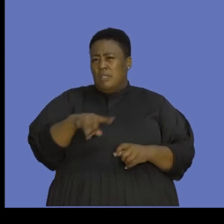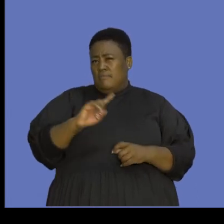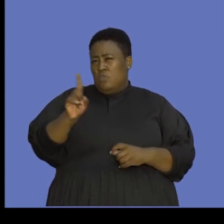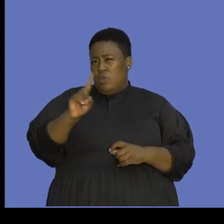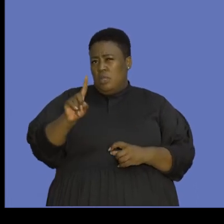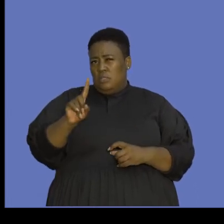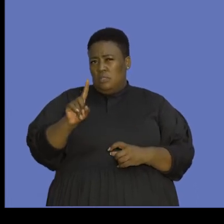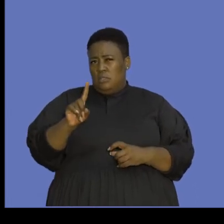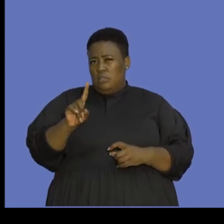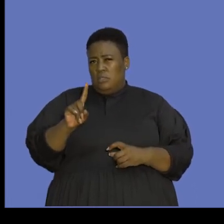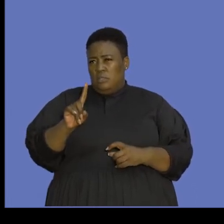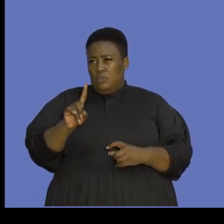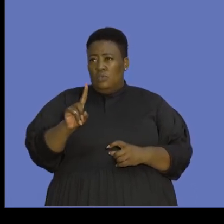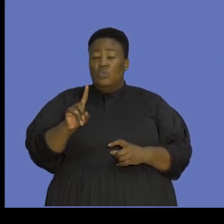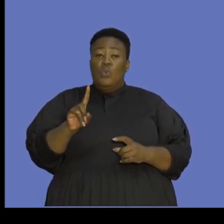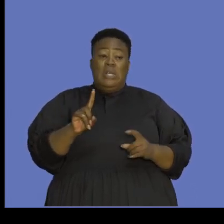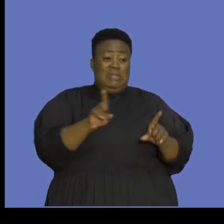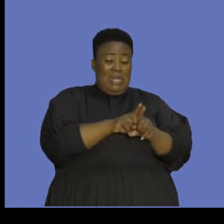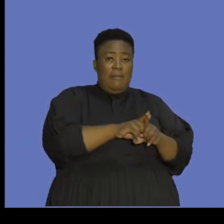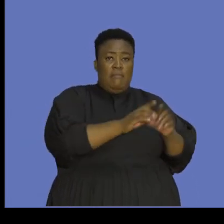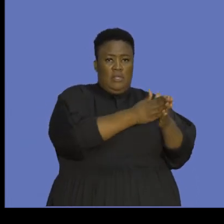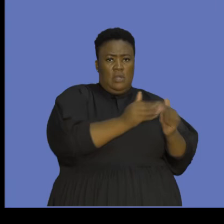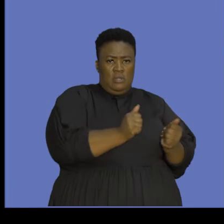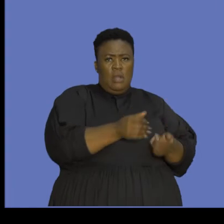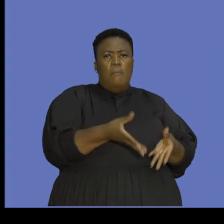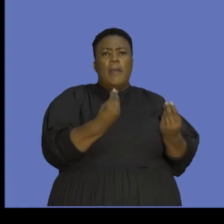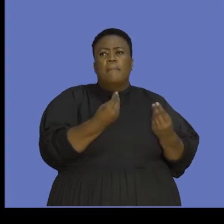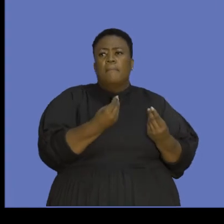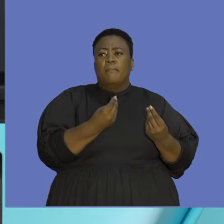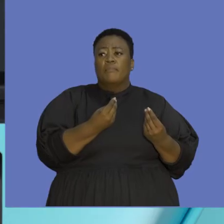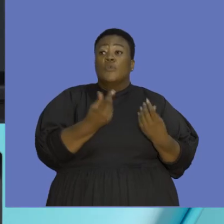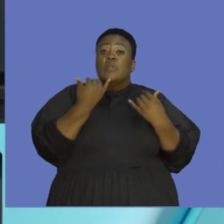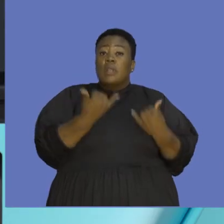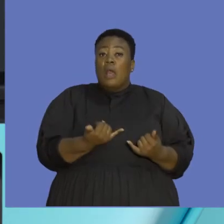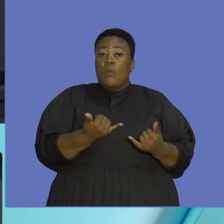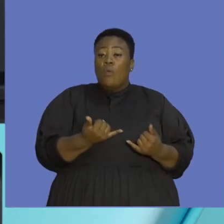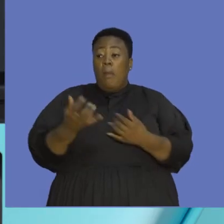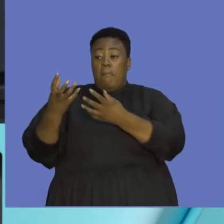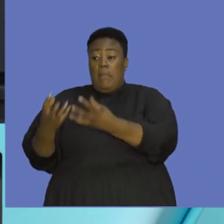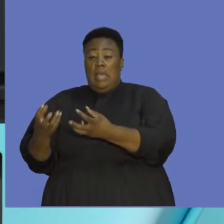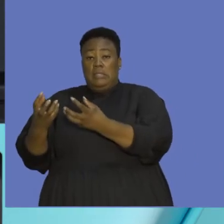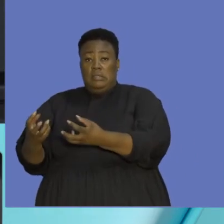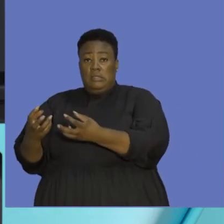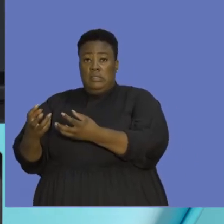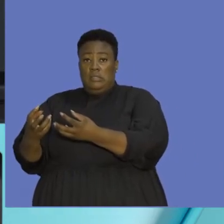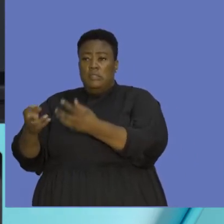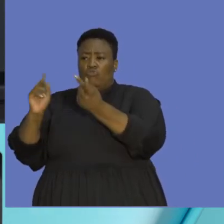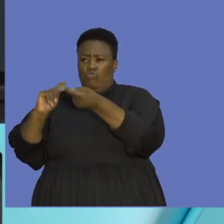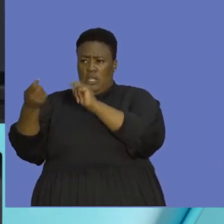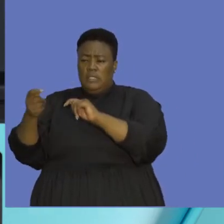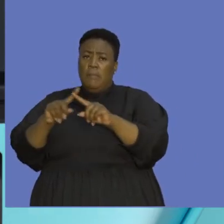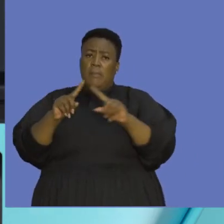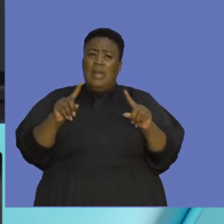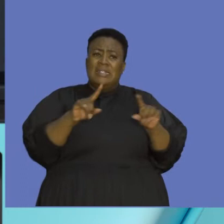acceleration? So what have we done here? We've changed the mass, but we want the